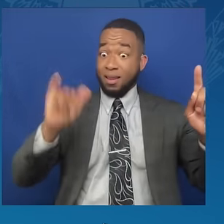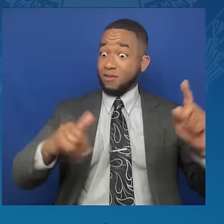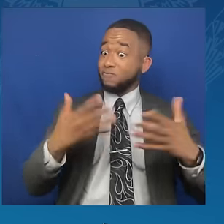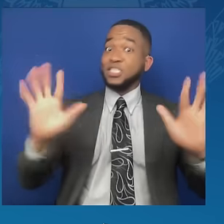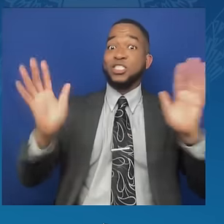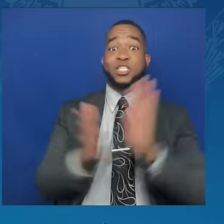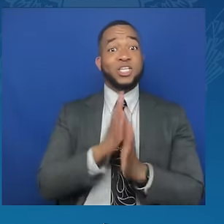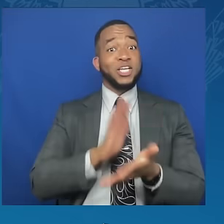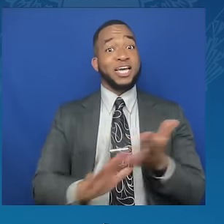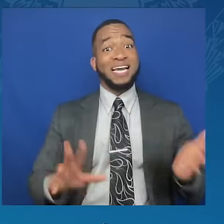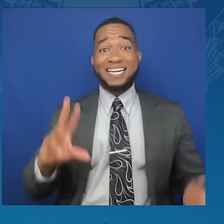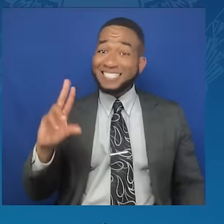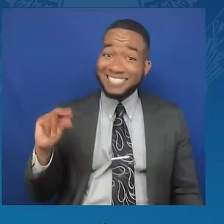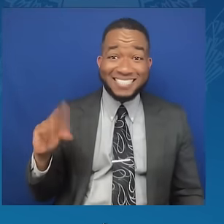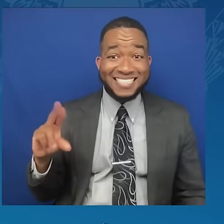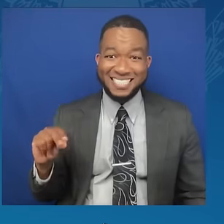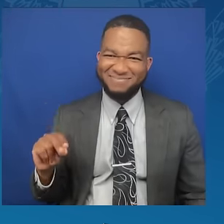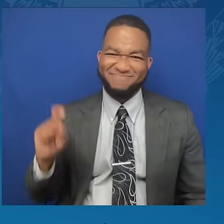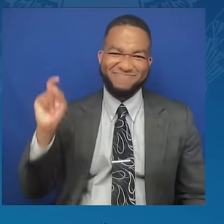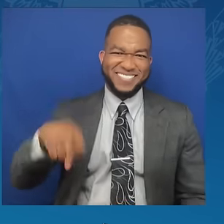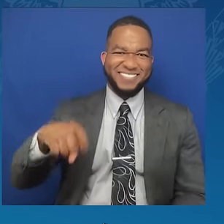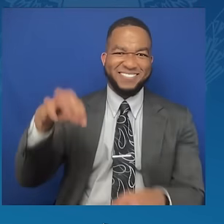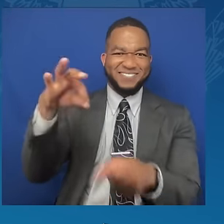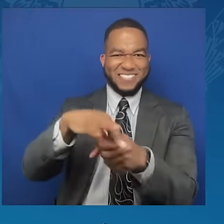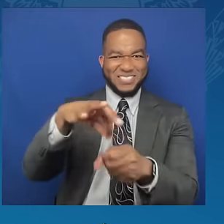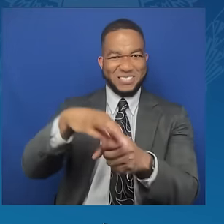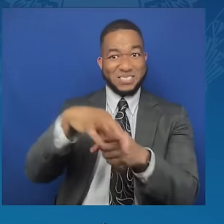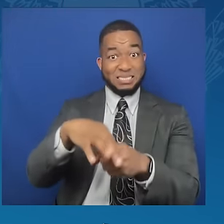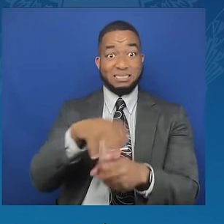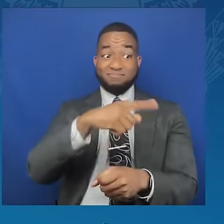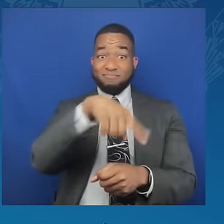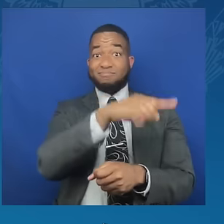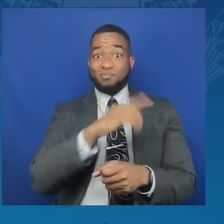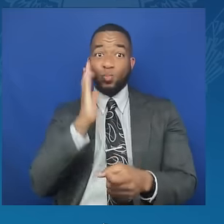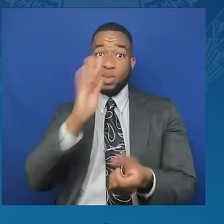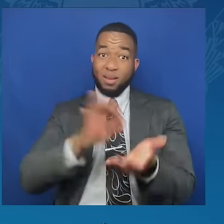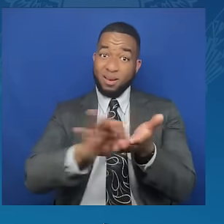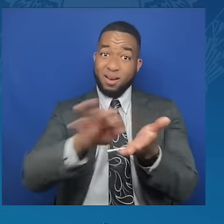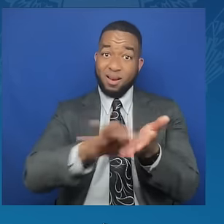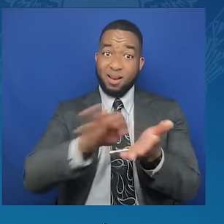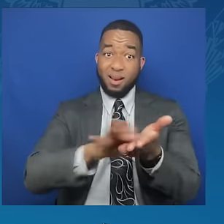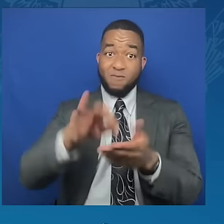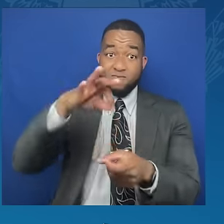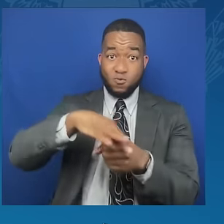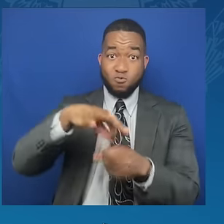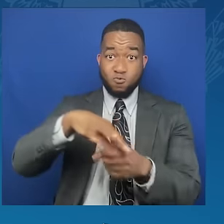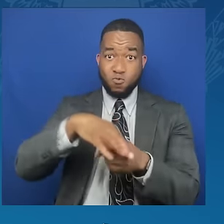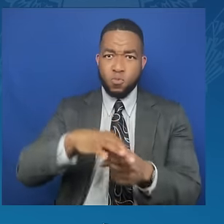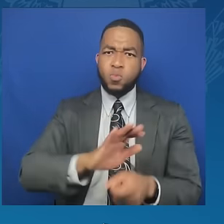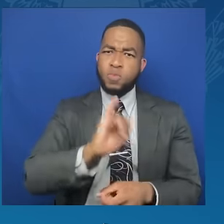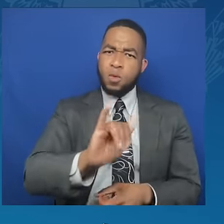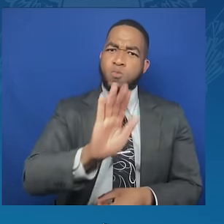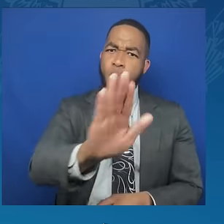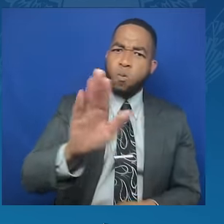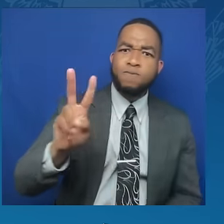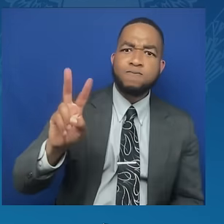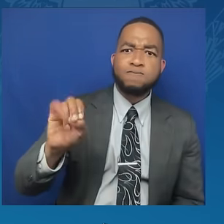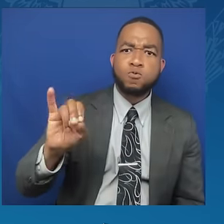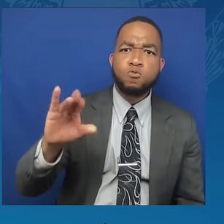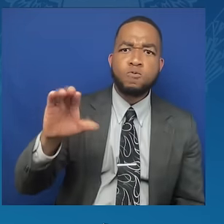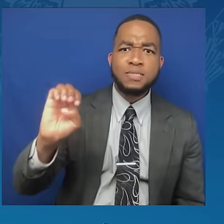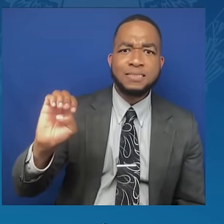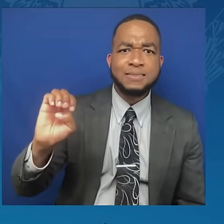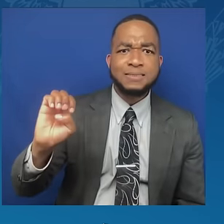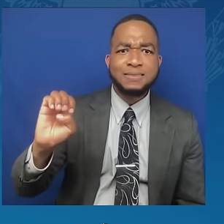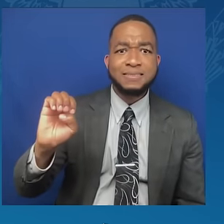counted, and in every voice that is heard. When I close my eyes, I can still remember